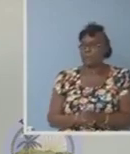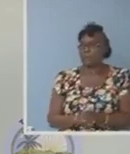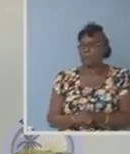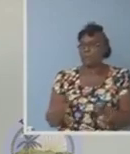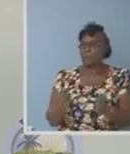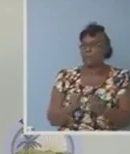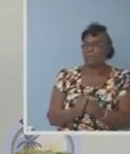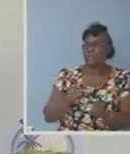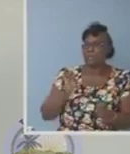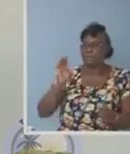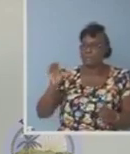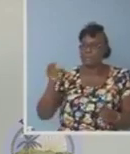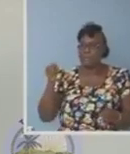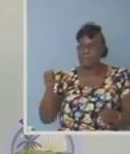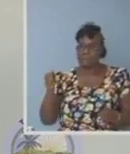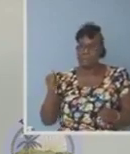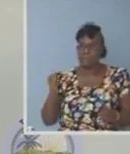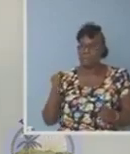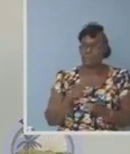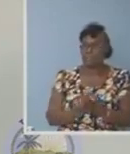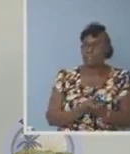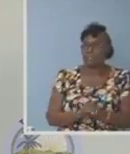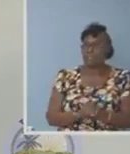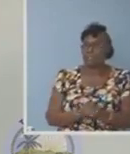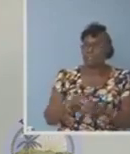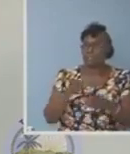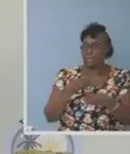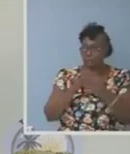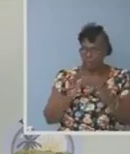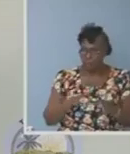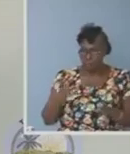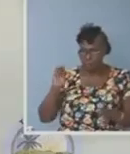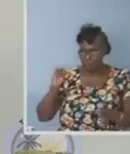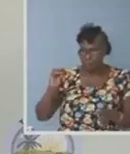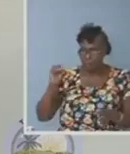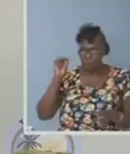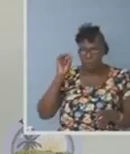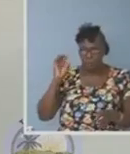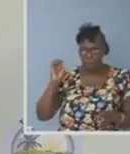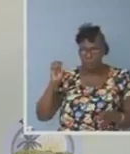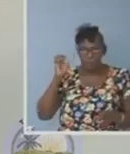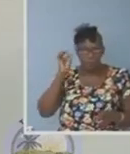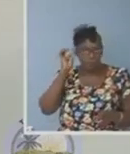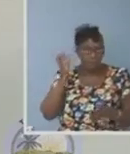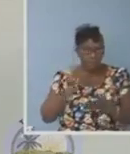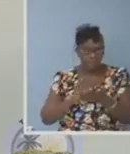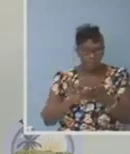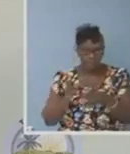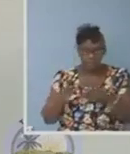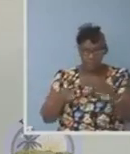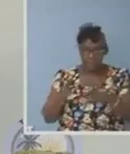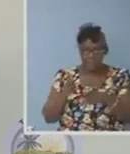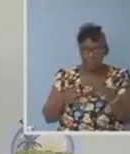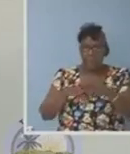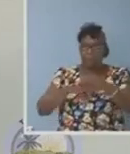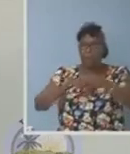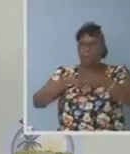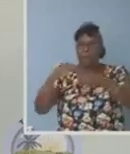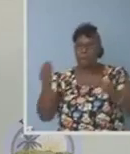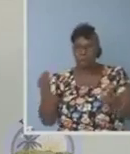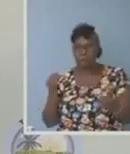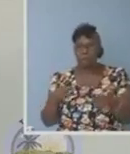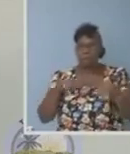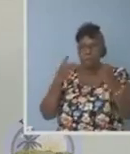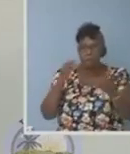Aviation Authority, as well as the Office of the Chief Secretary, in ensuring that we can get the passengers out. And we've been communicating